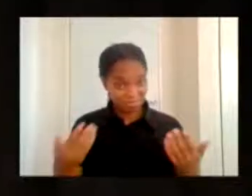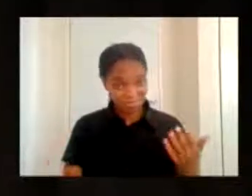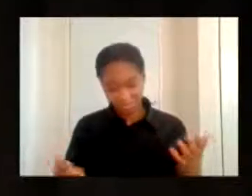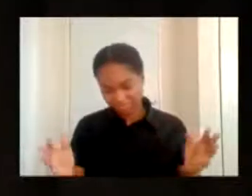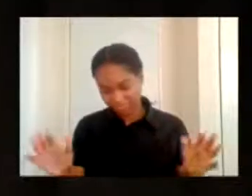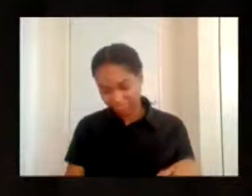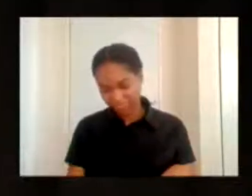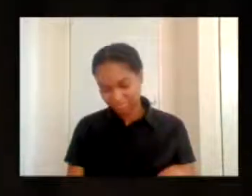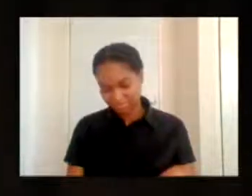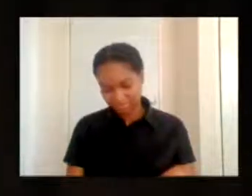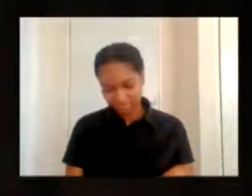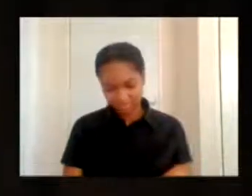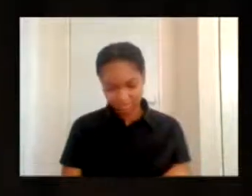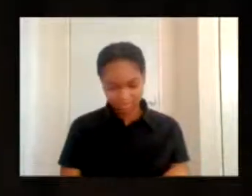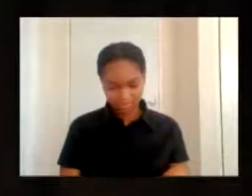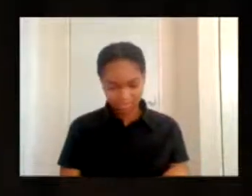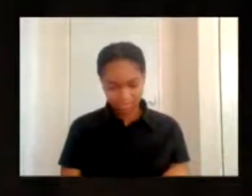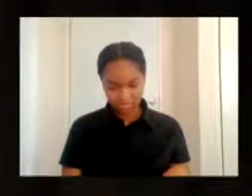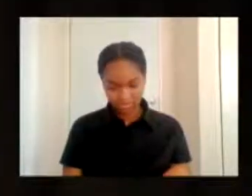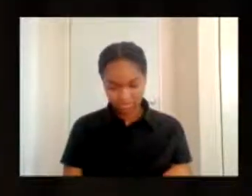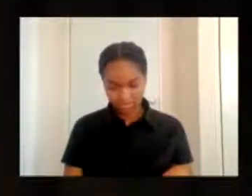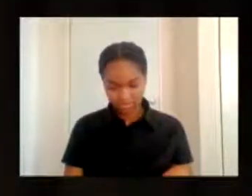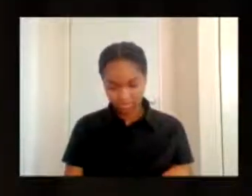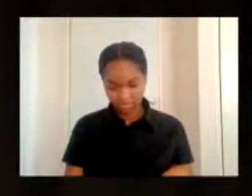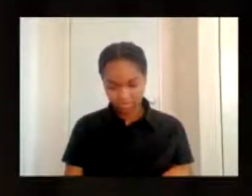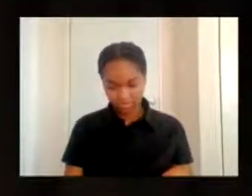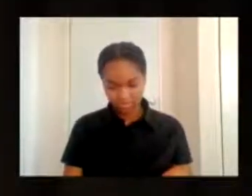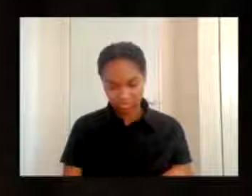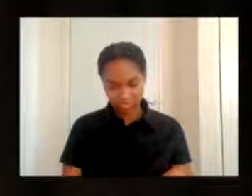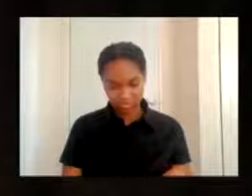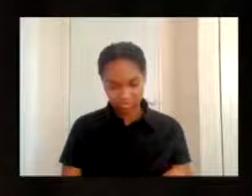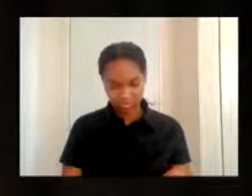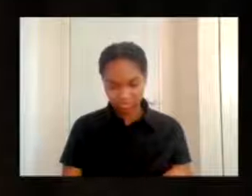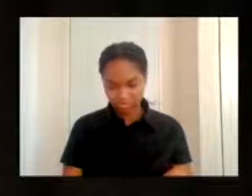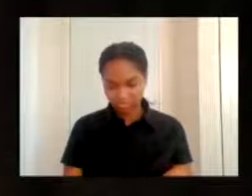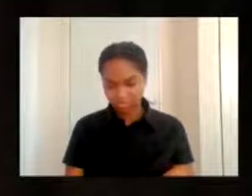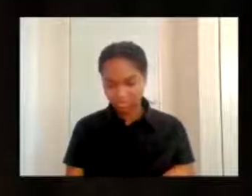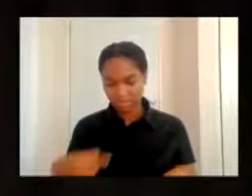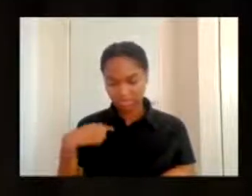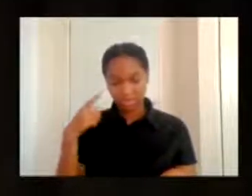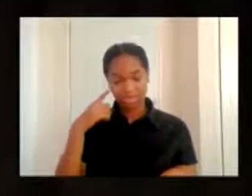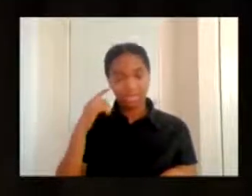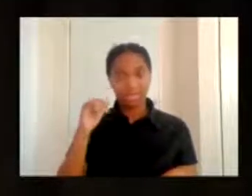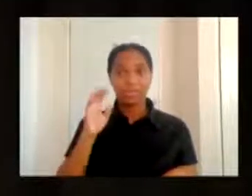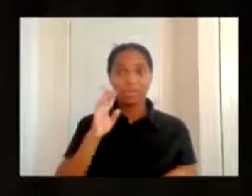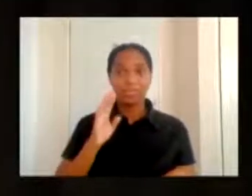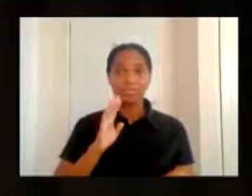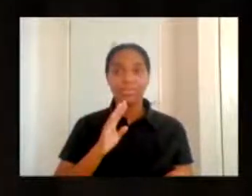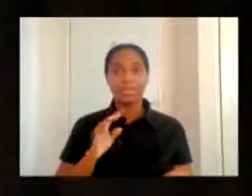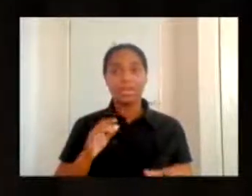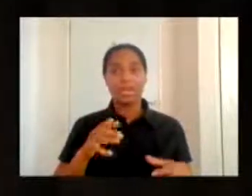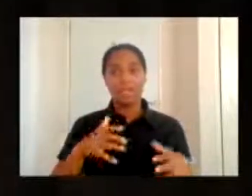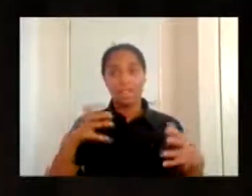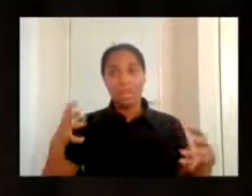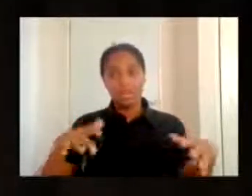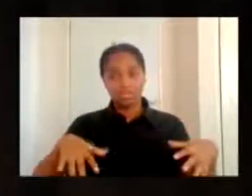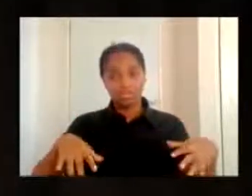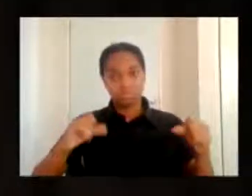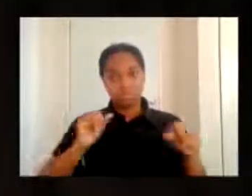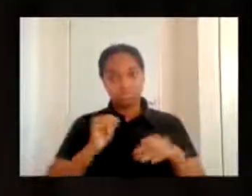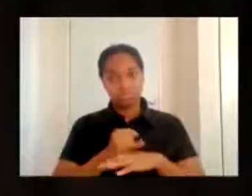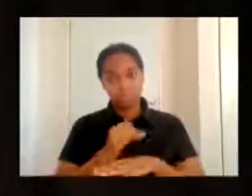And so, I've been very pleased that I thought, wow, this is going to be a major undertaking, trying to get everyone sort